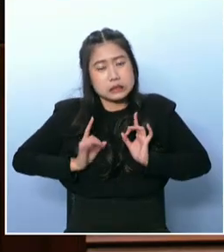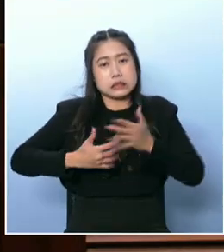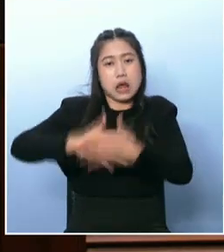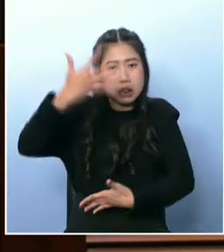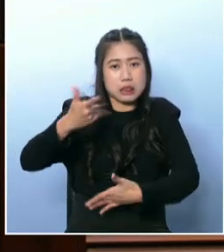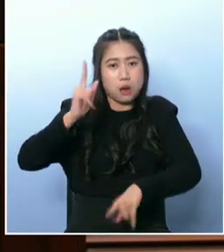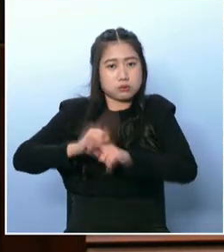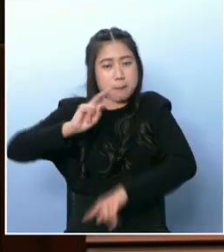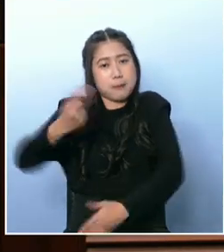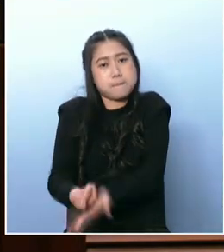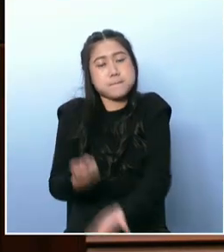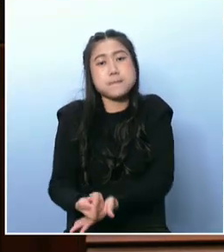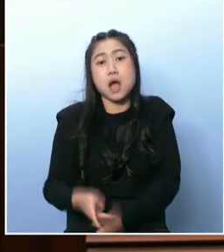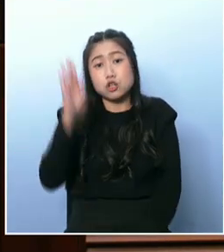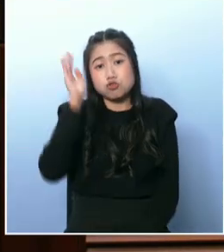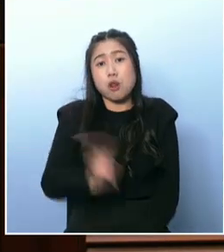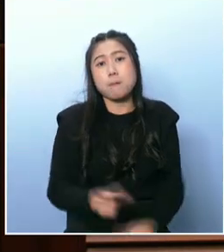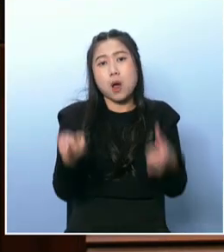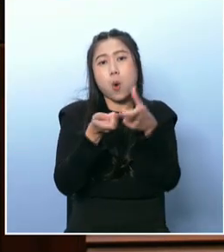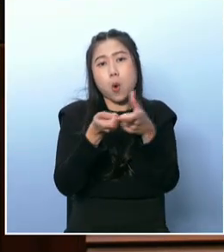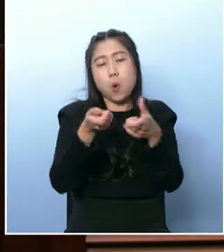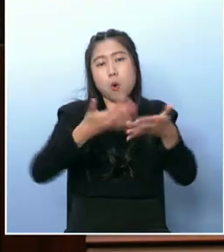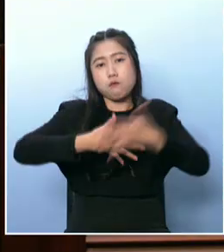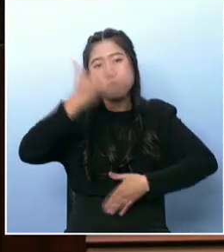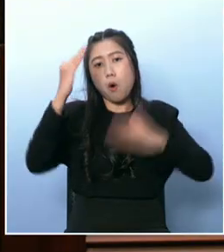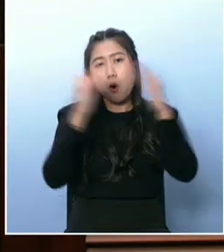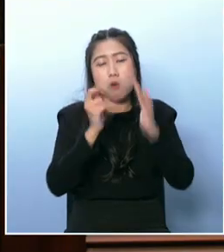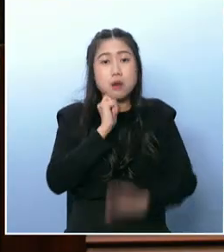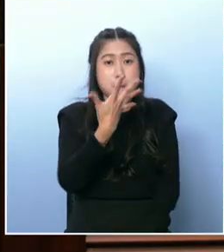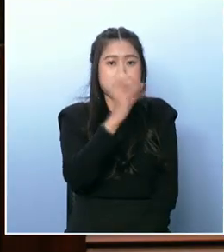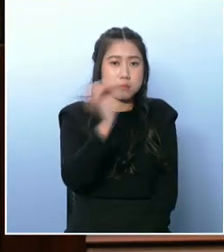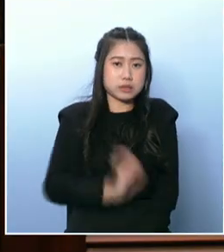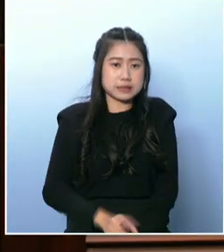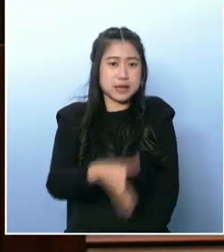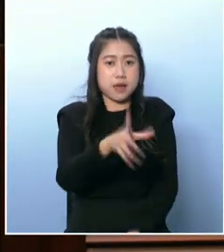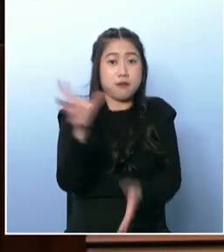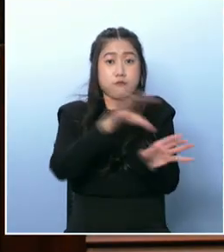have much progress because they are afraid that the welfare facilities will affect their property prices in the private